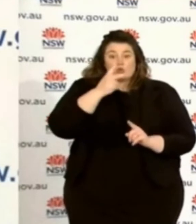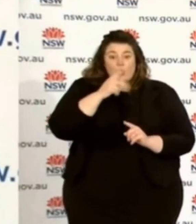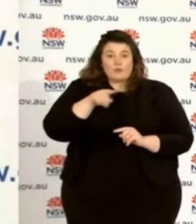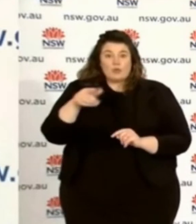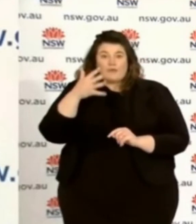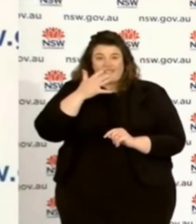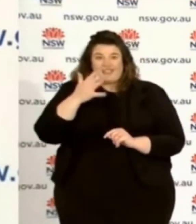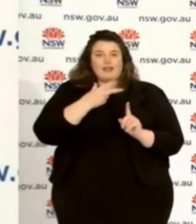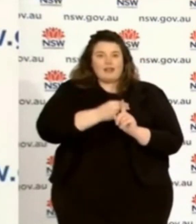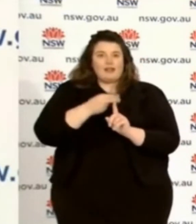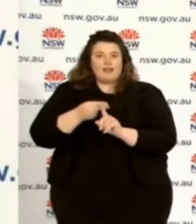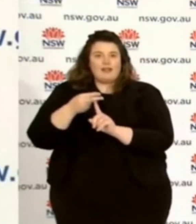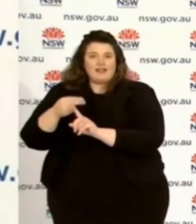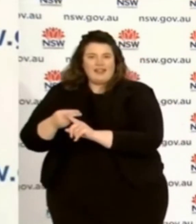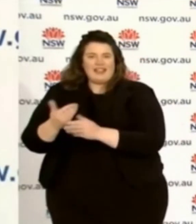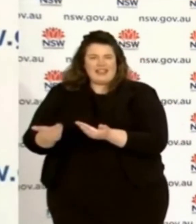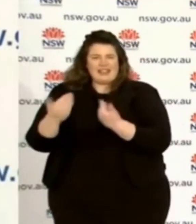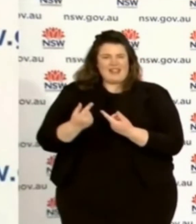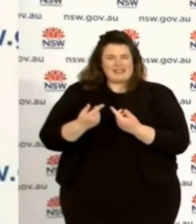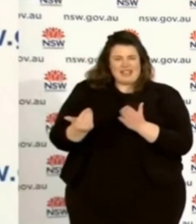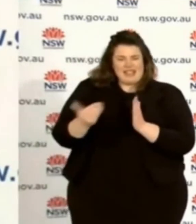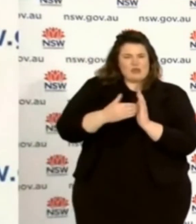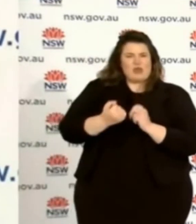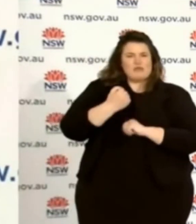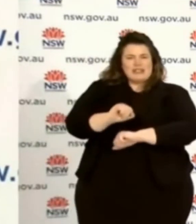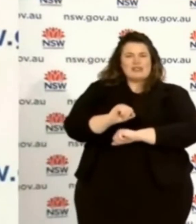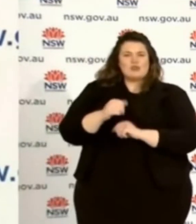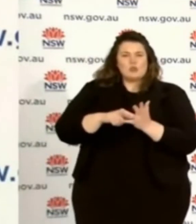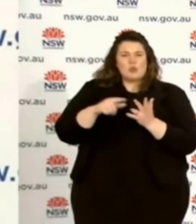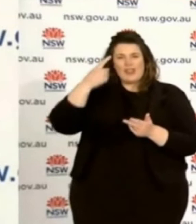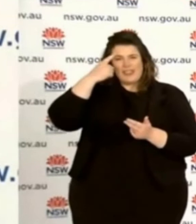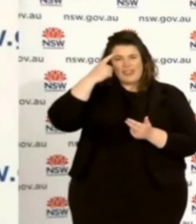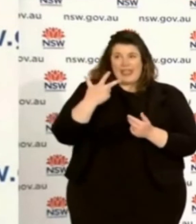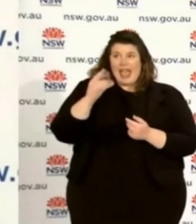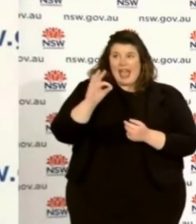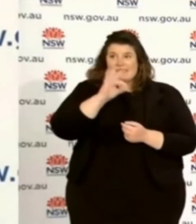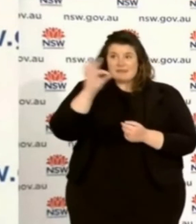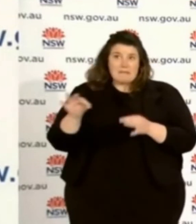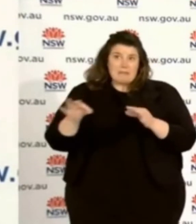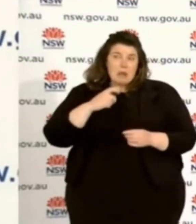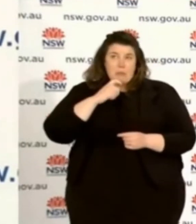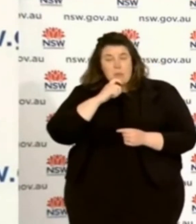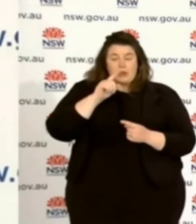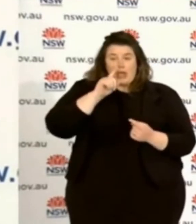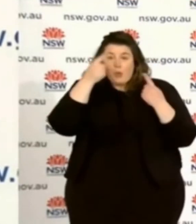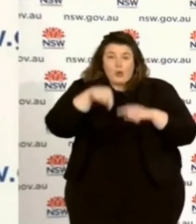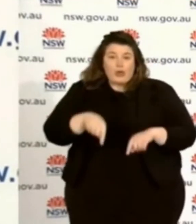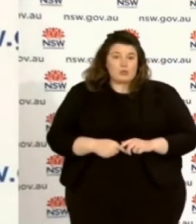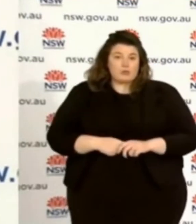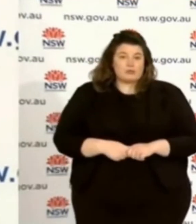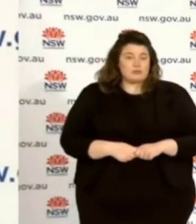vaccinated, because all of that gives us that extra buffer, and it then allows us to consider what 80% might look like, and that's why we're doing the work.